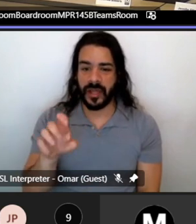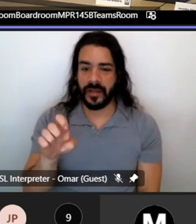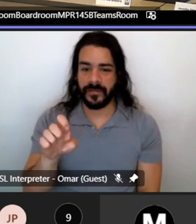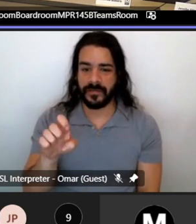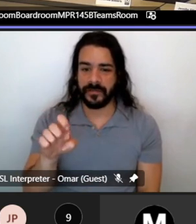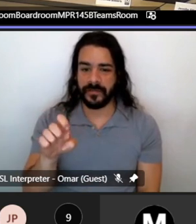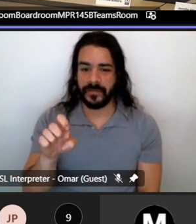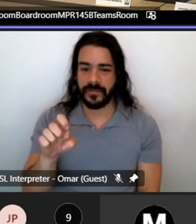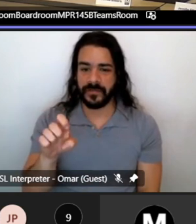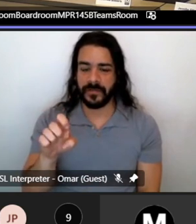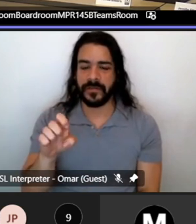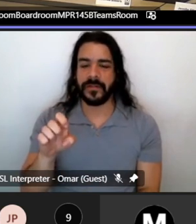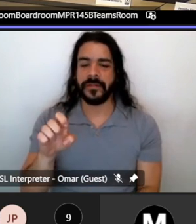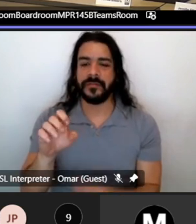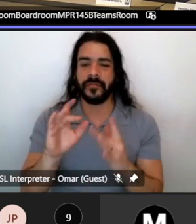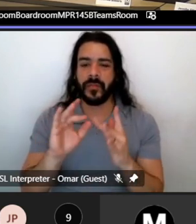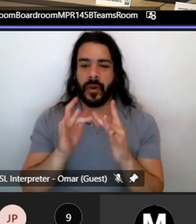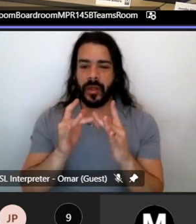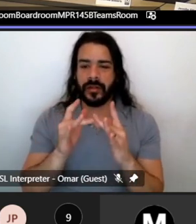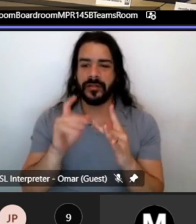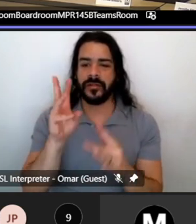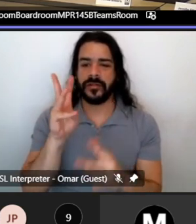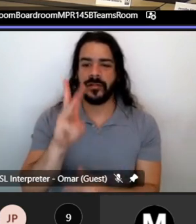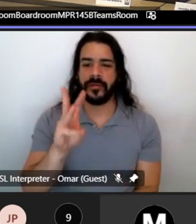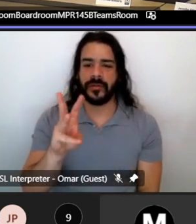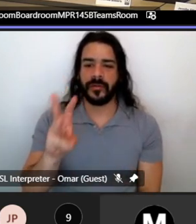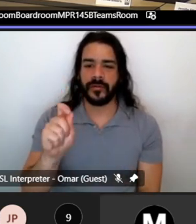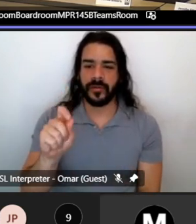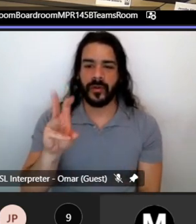live online at